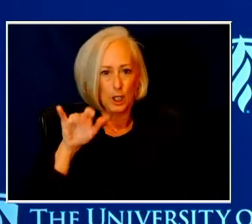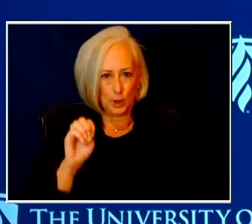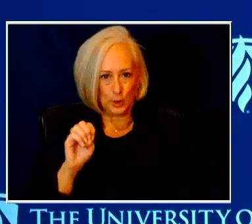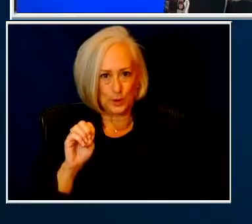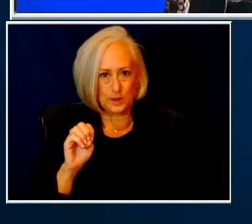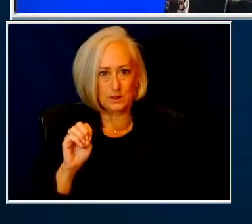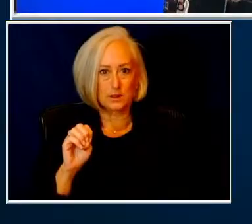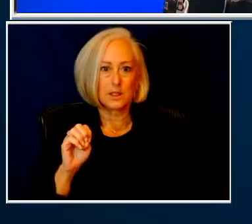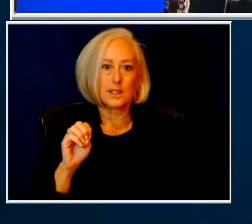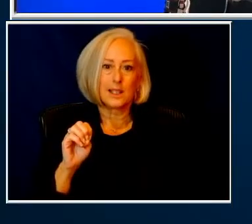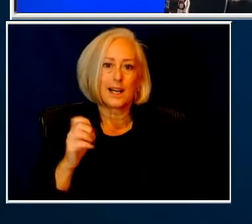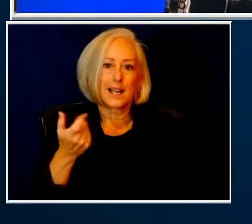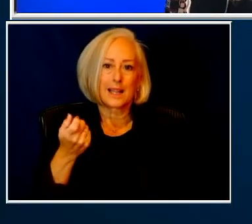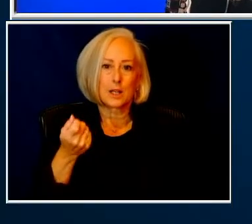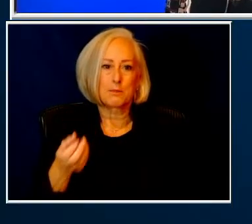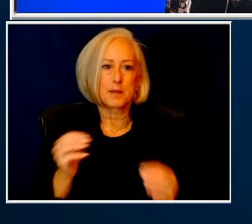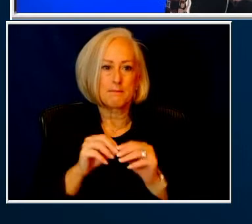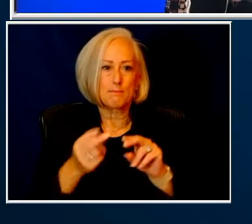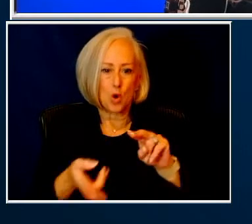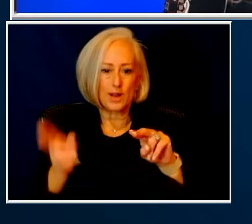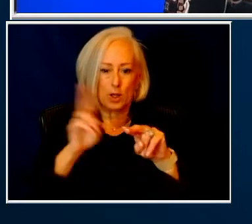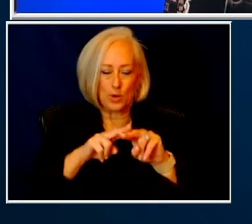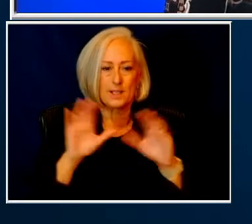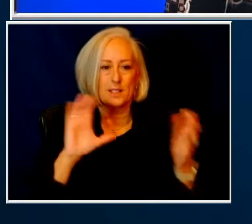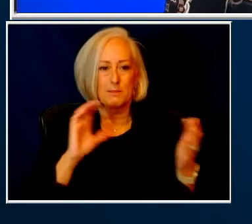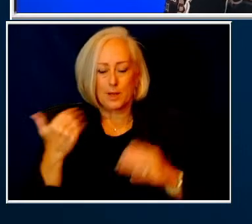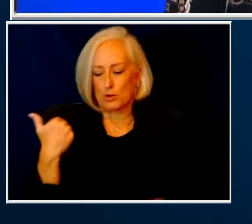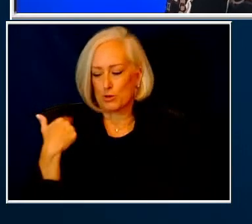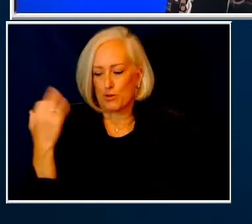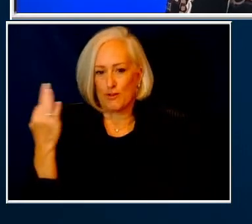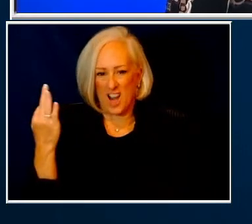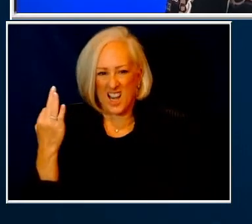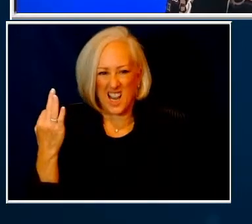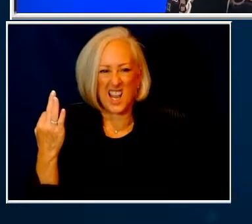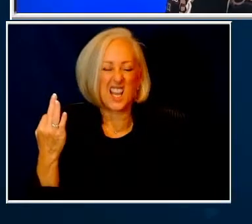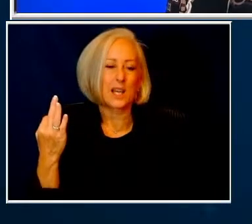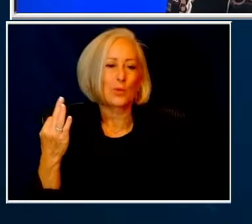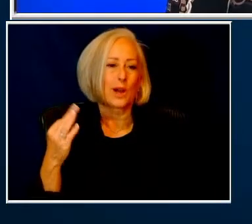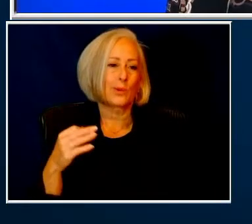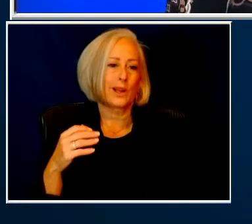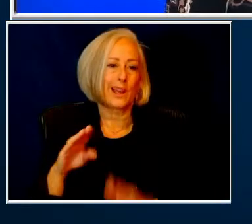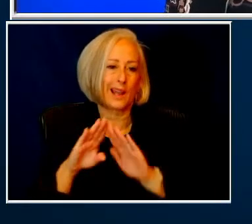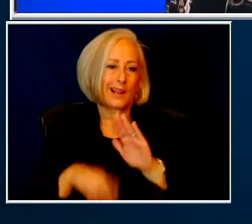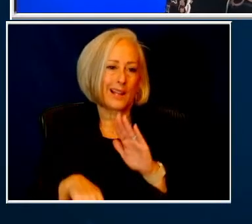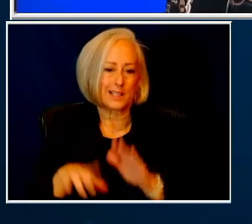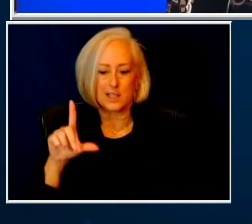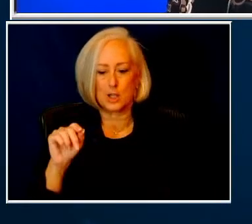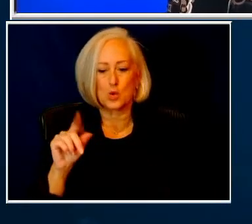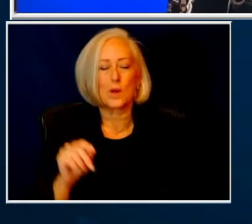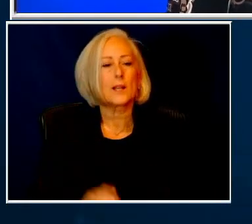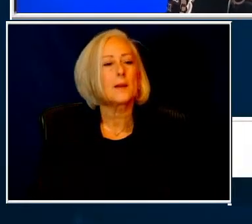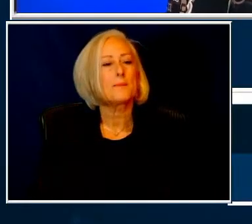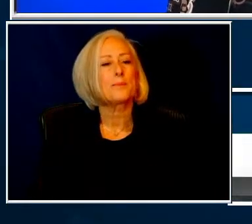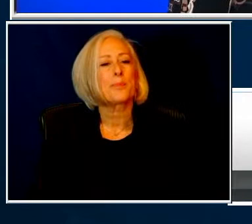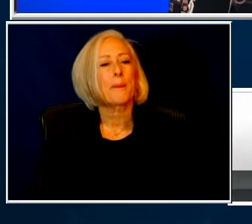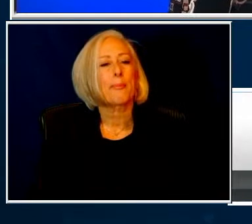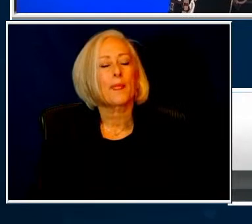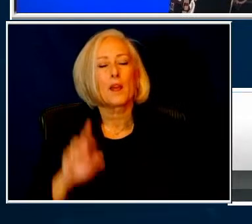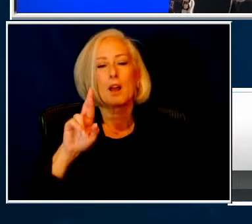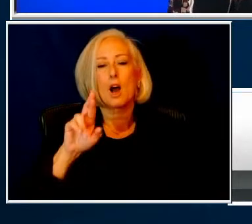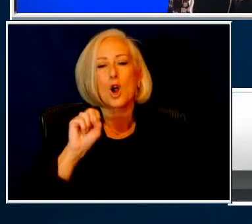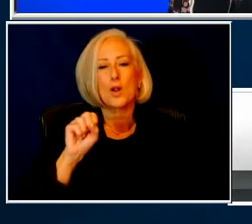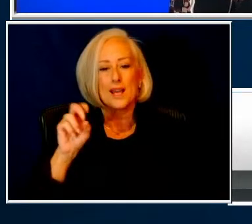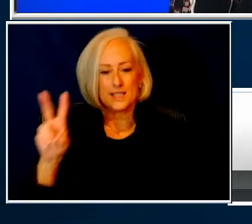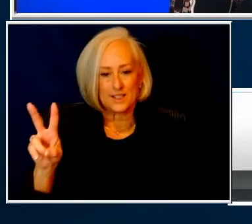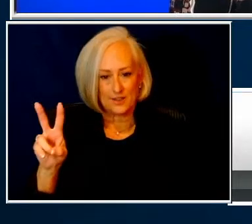So. Okay, I have an RSV question for you, not Yeah. COVID question. A lot of talk about RSV right now. We even talked about it off the top of the show because that's